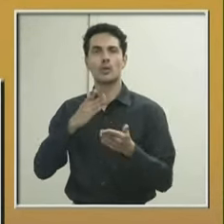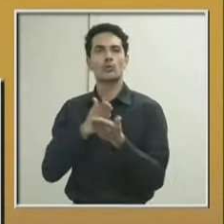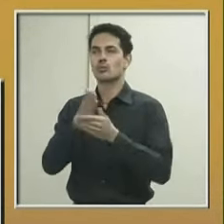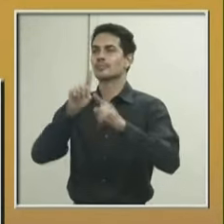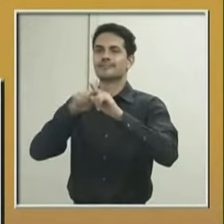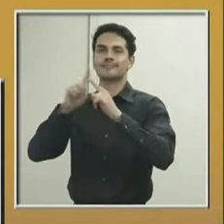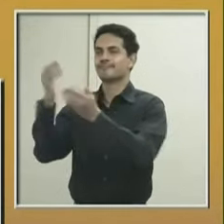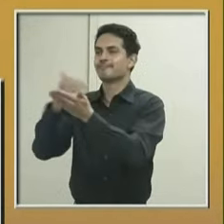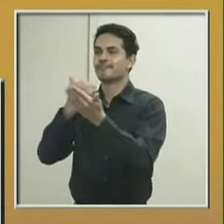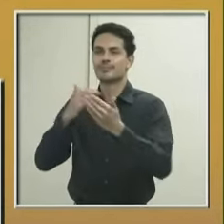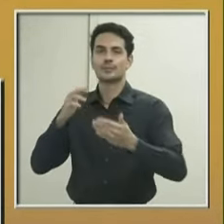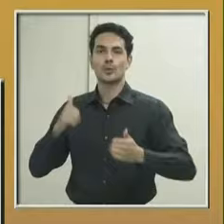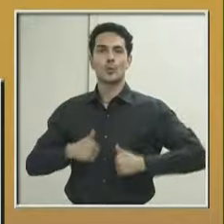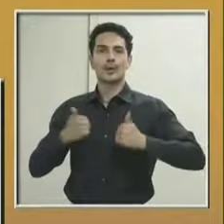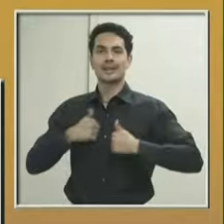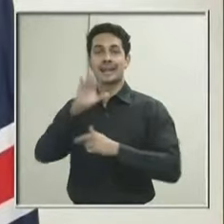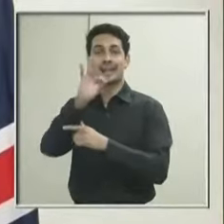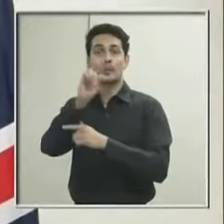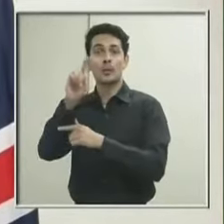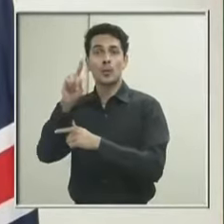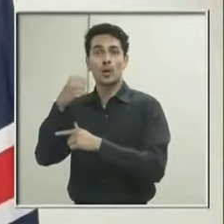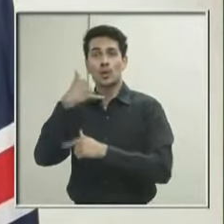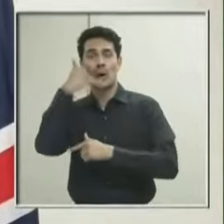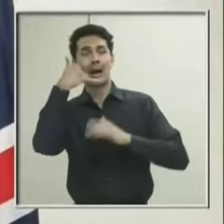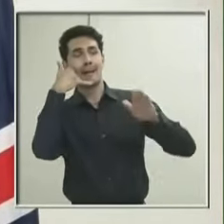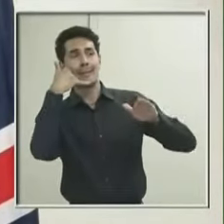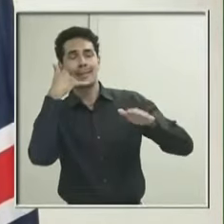transmissions, resident 911 calls,